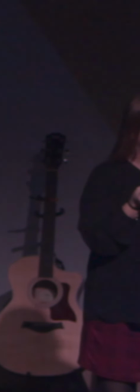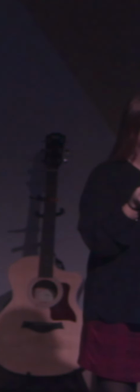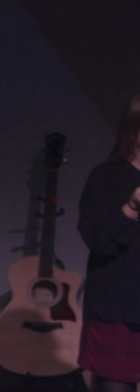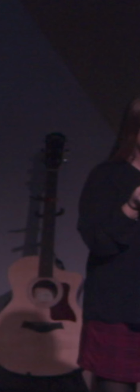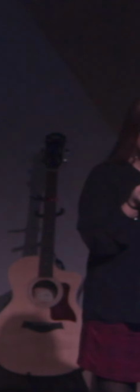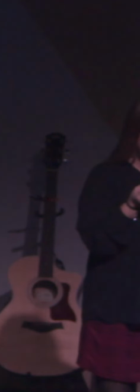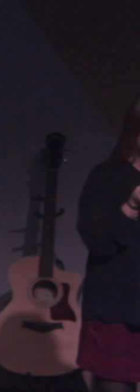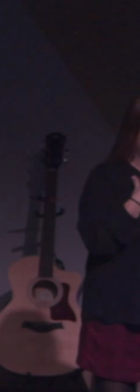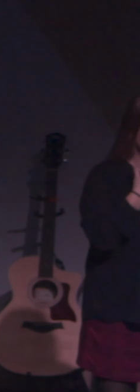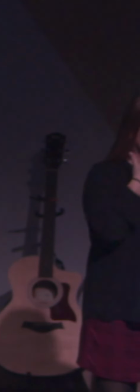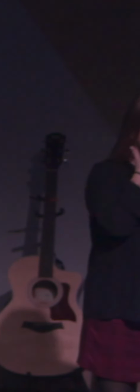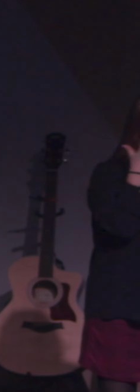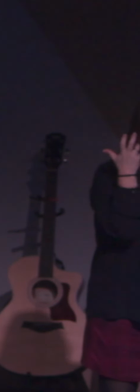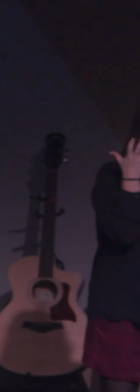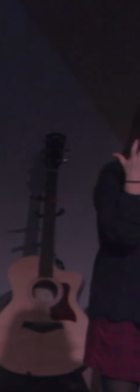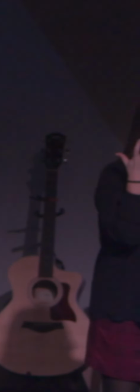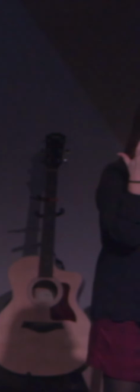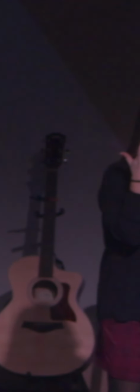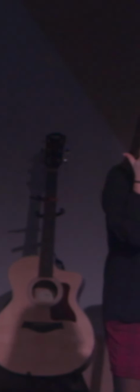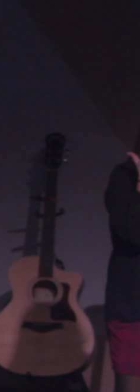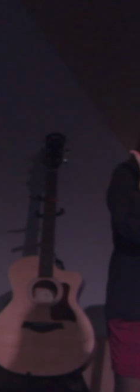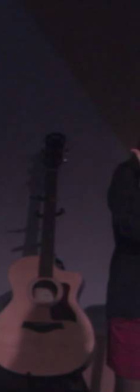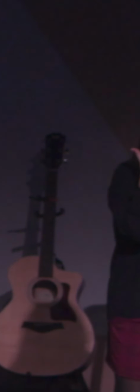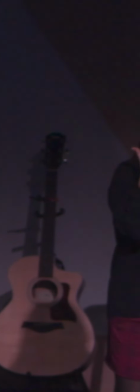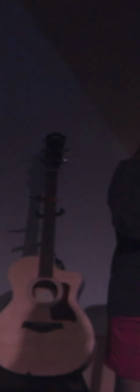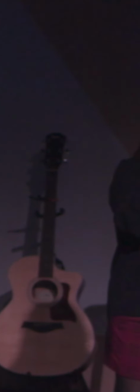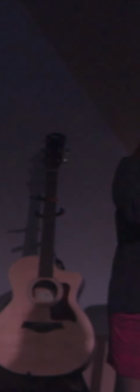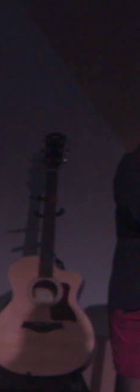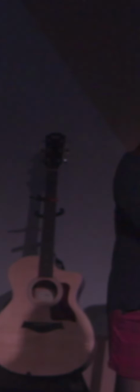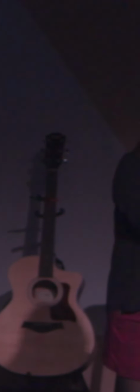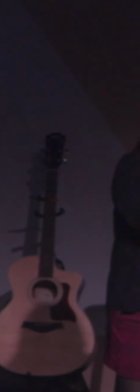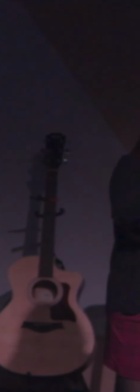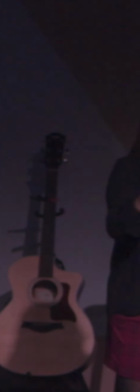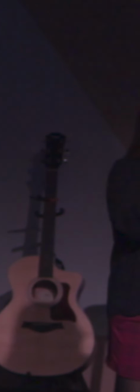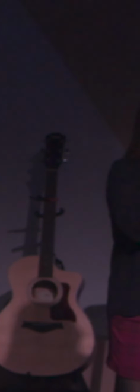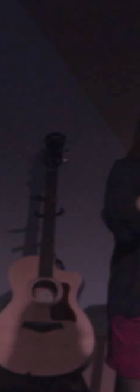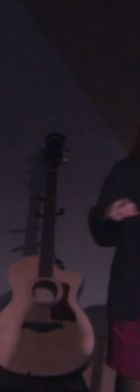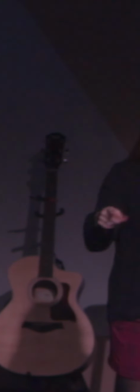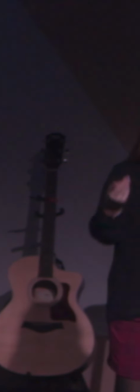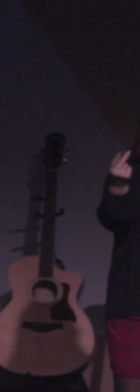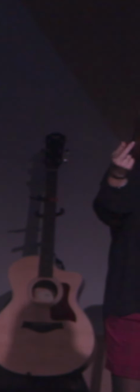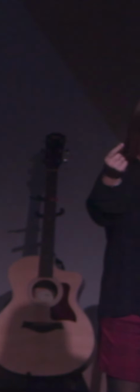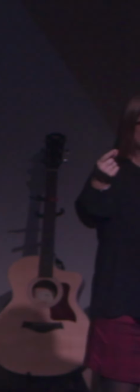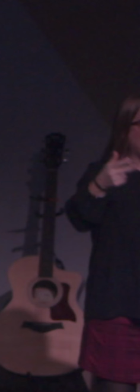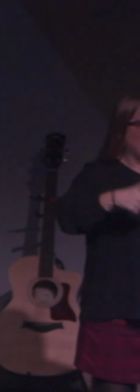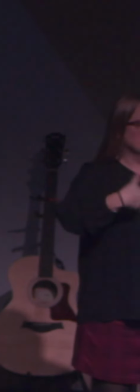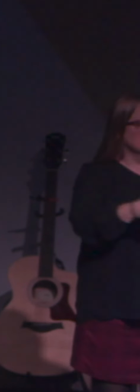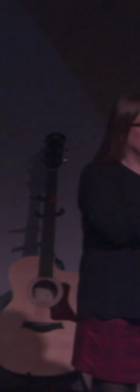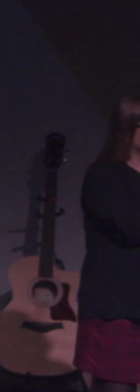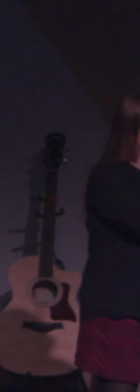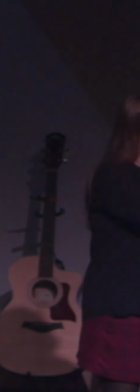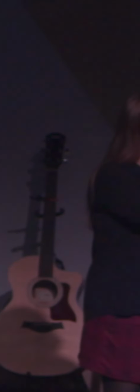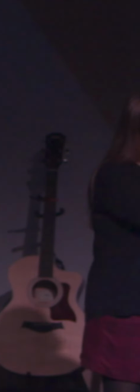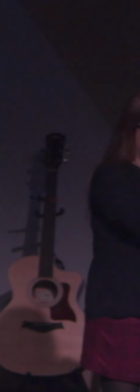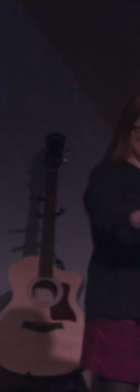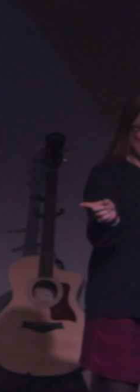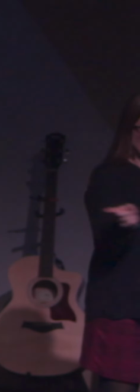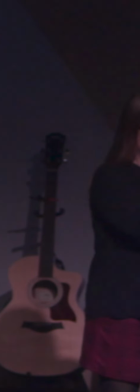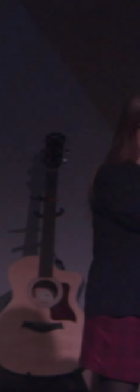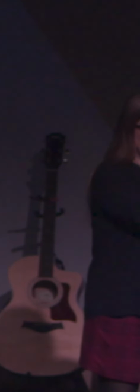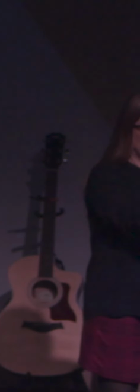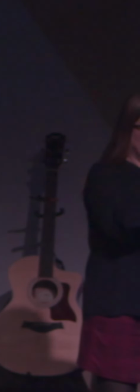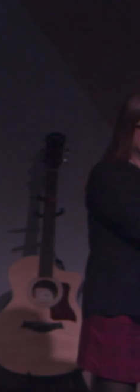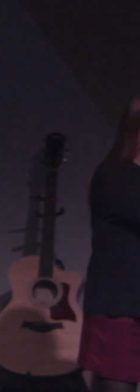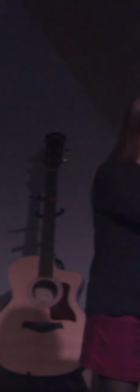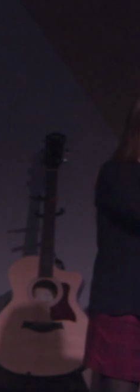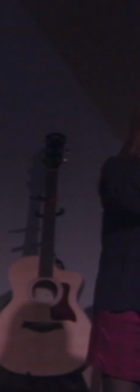And I was mad. And there was 1,000 things going on. There was a dog chasing a ball right in front of me. There was